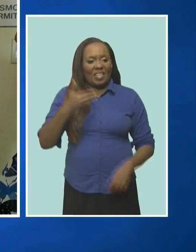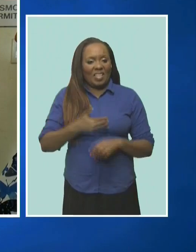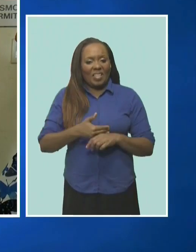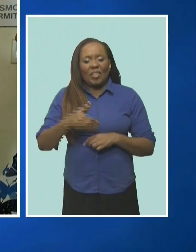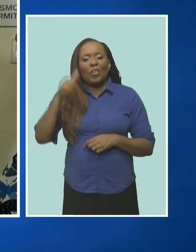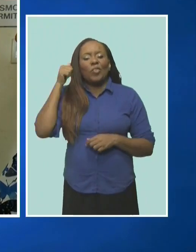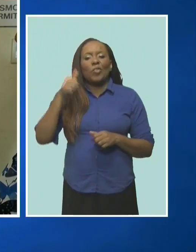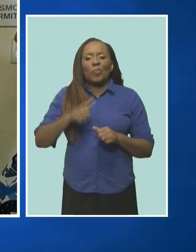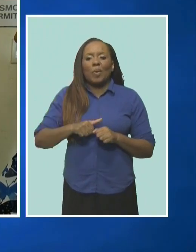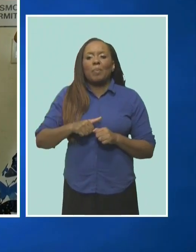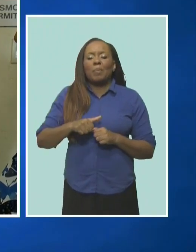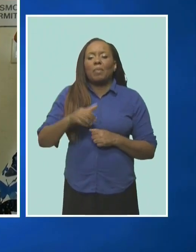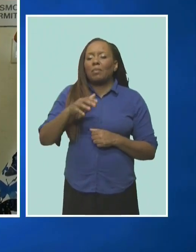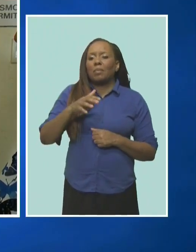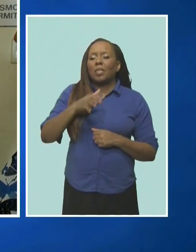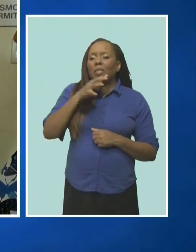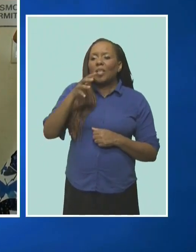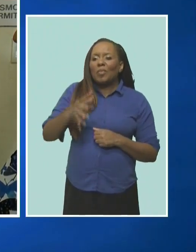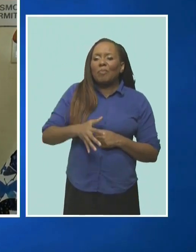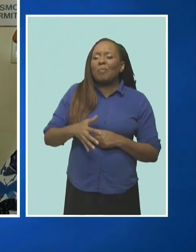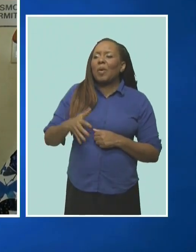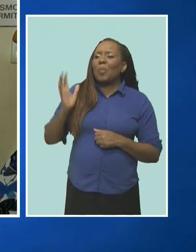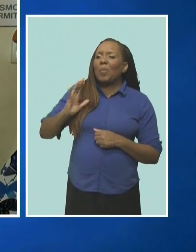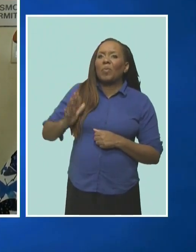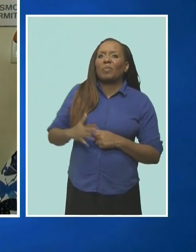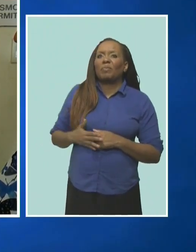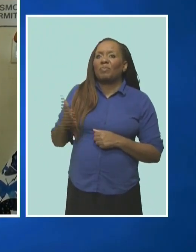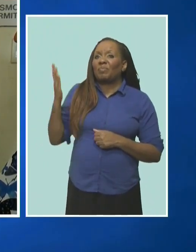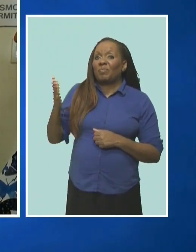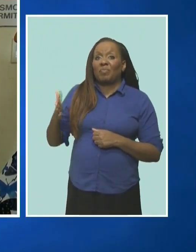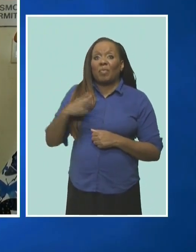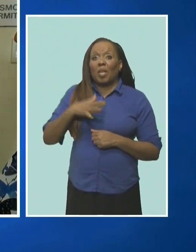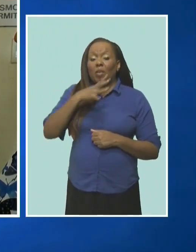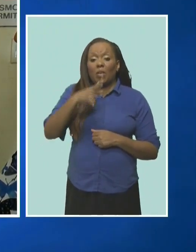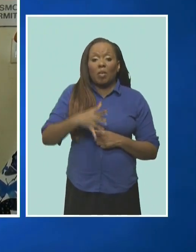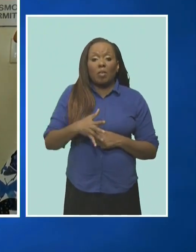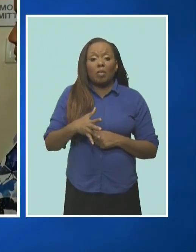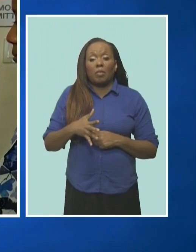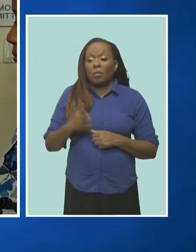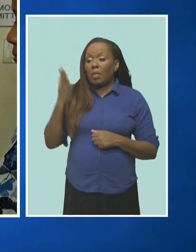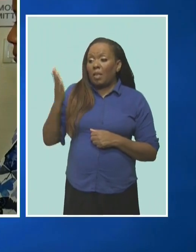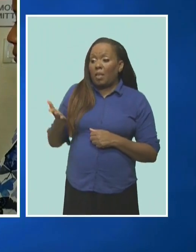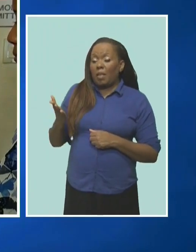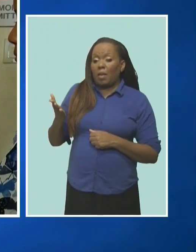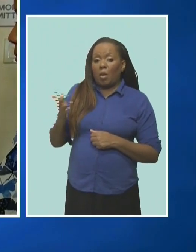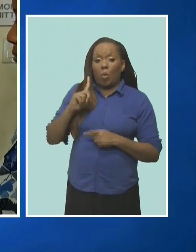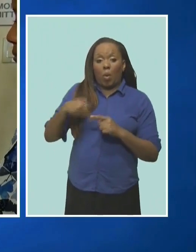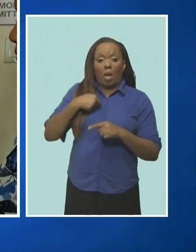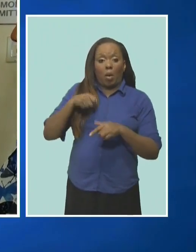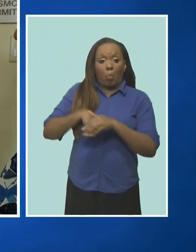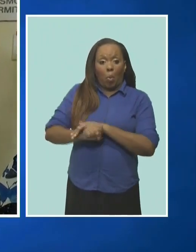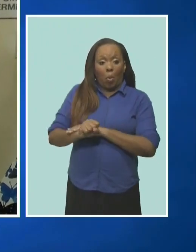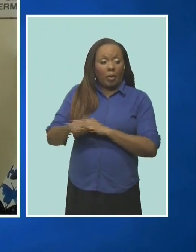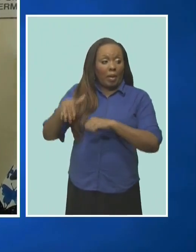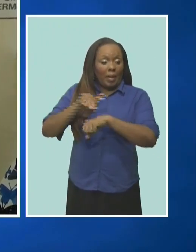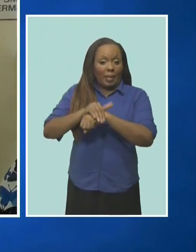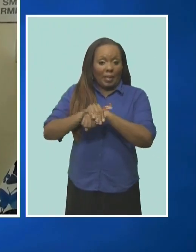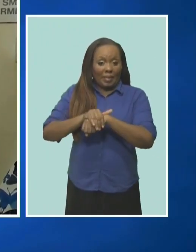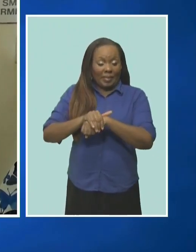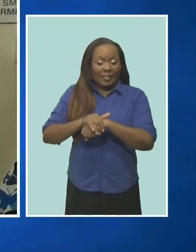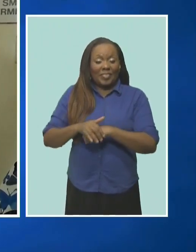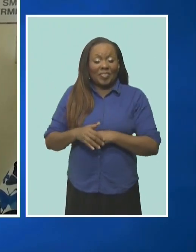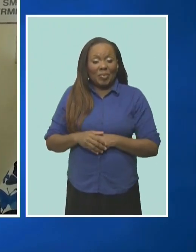various countries and territories. She was present at my birth in England. When she